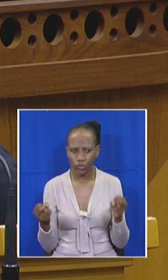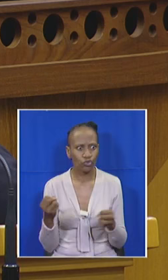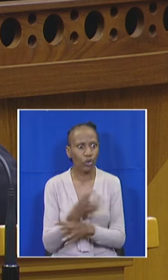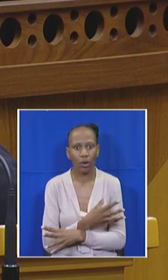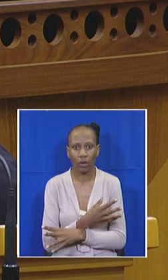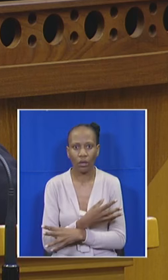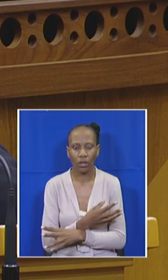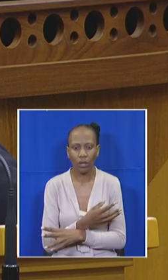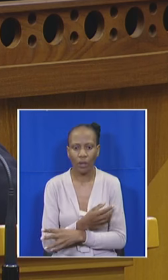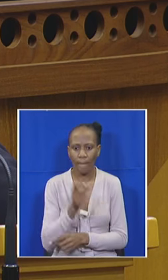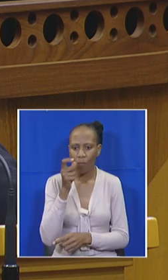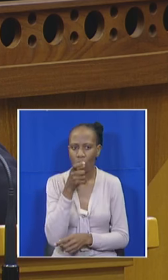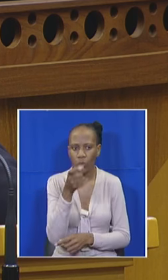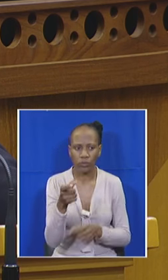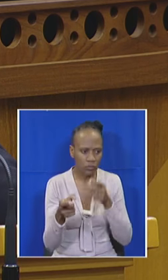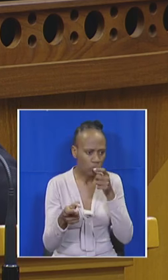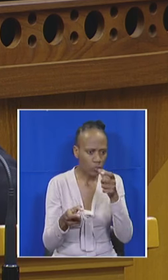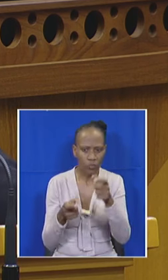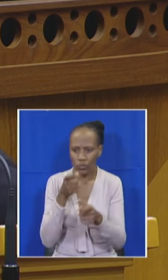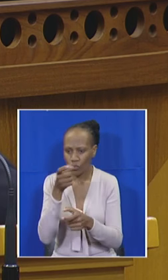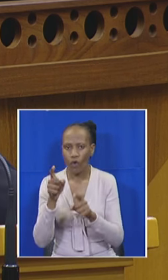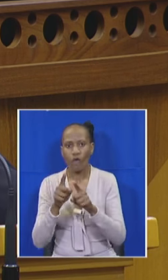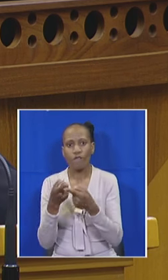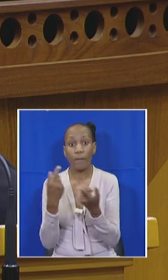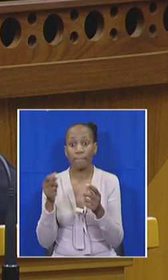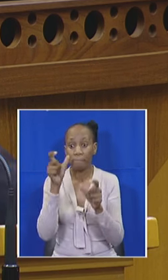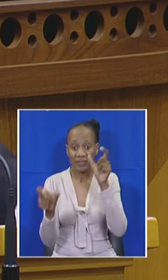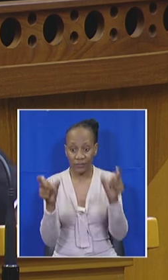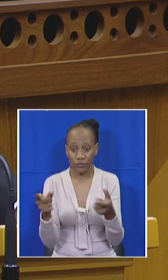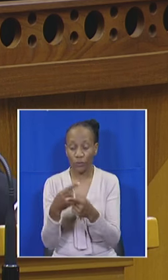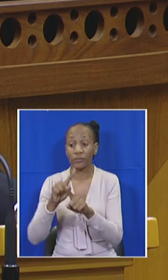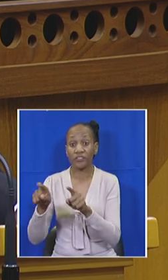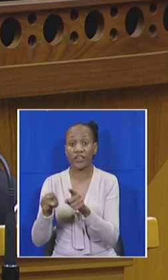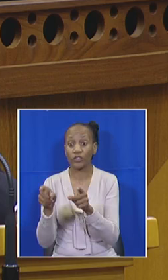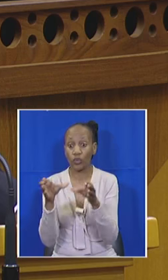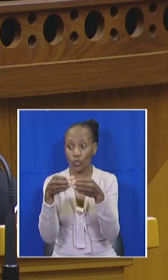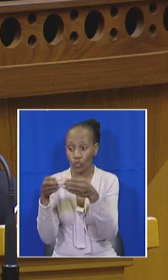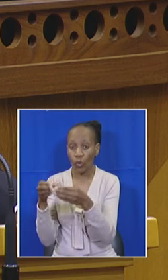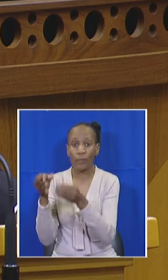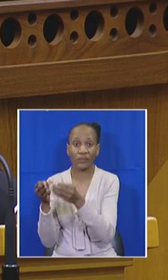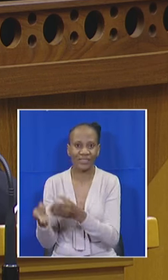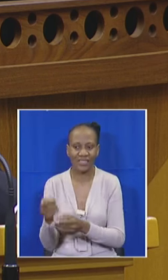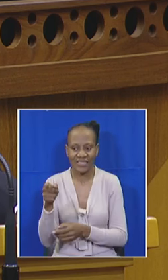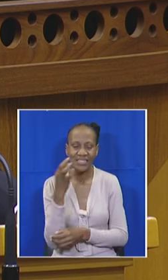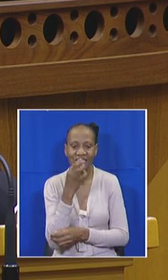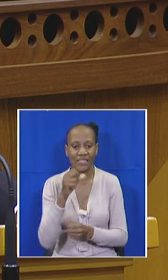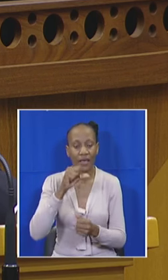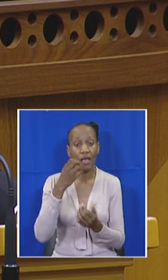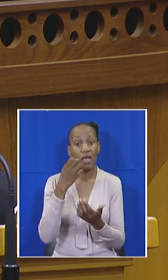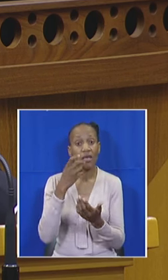some in the opposition benches that our radical economic transformation